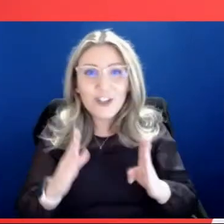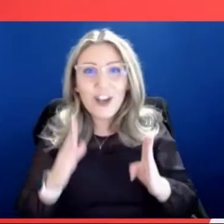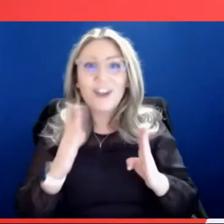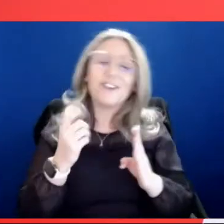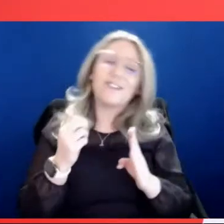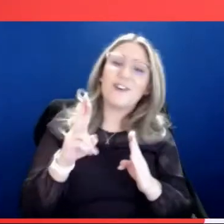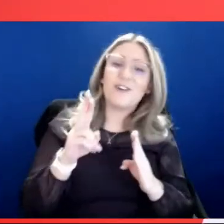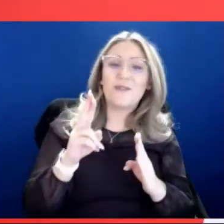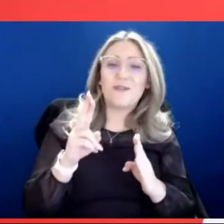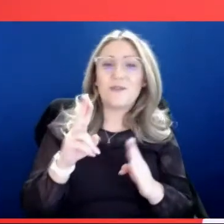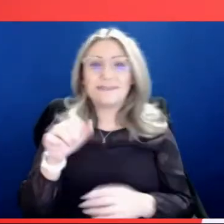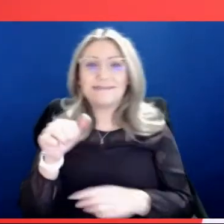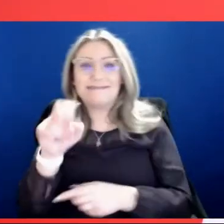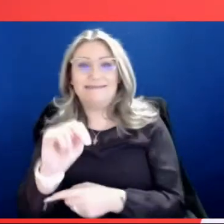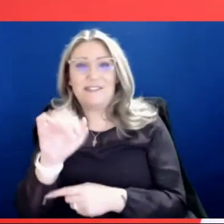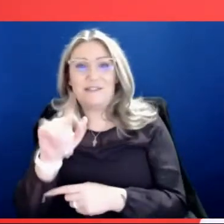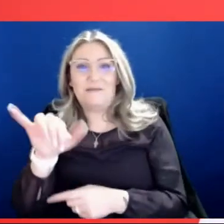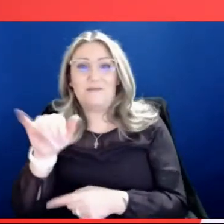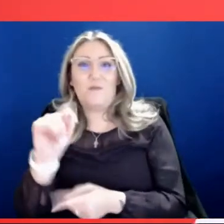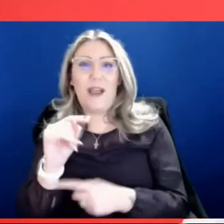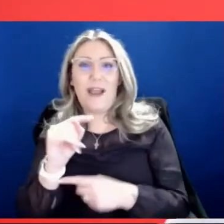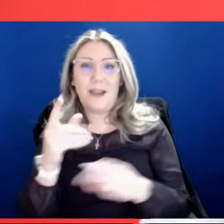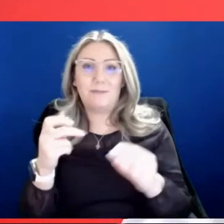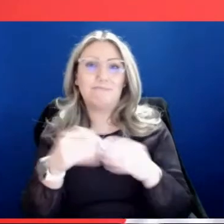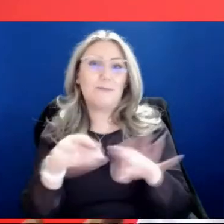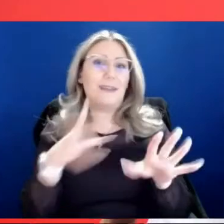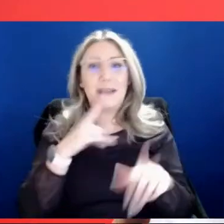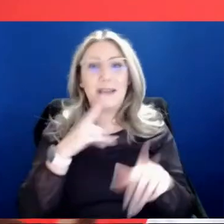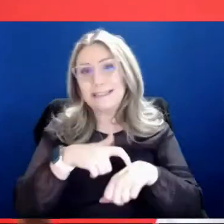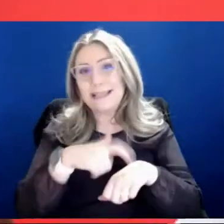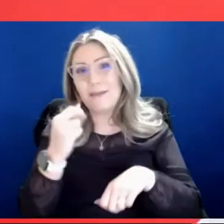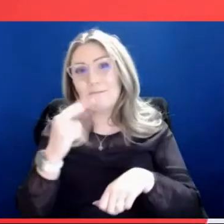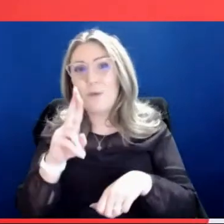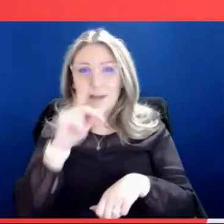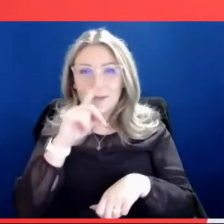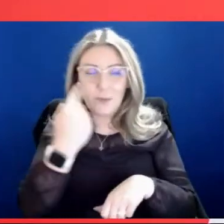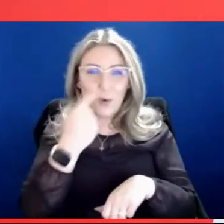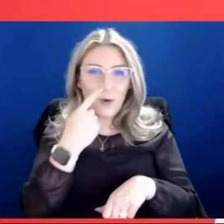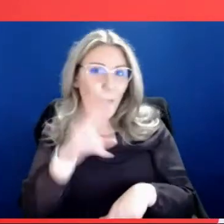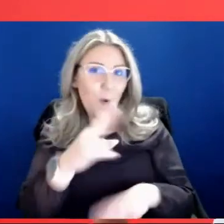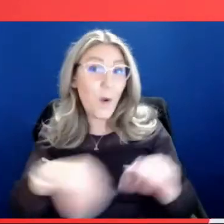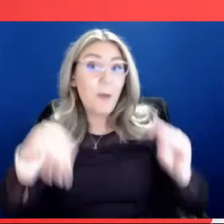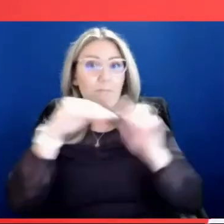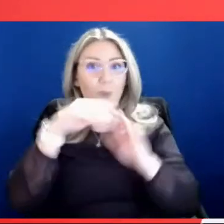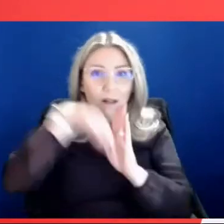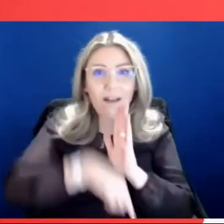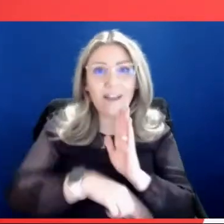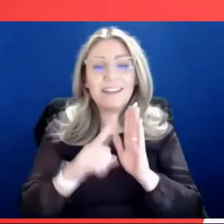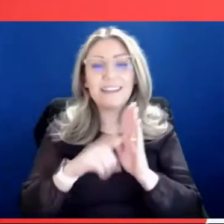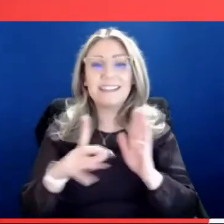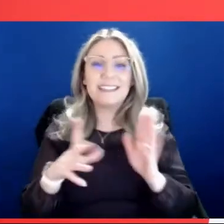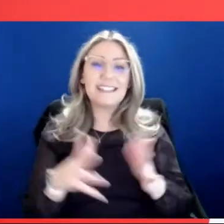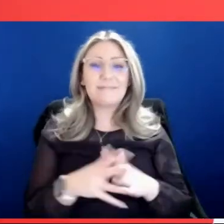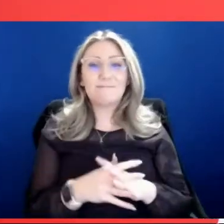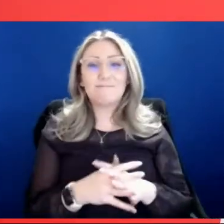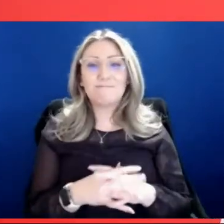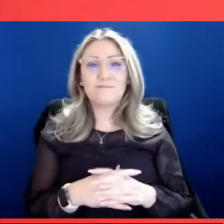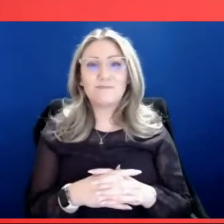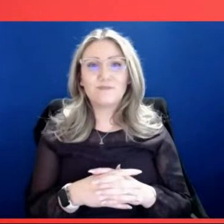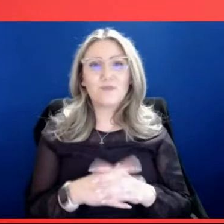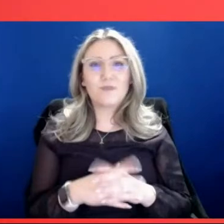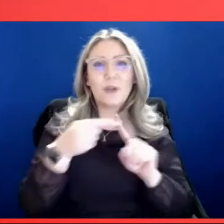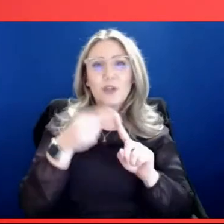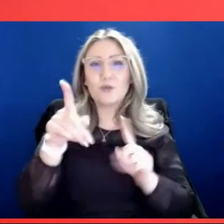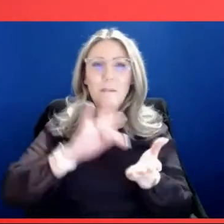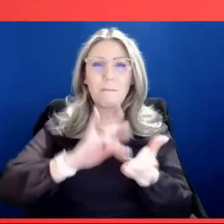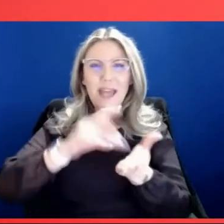Dan White will be telling me I was wasting my time. It's boring, or you should have dug into it more. I'm never taking. It's just like when you're a med student and